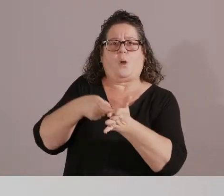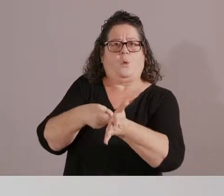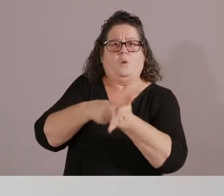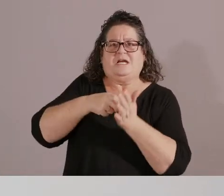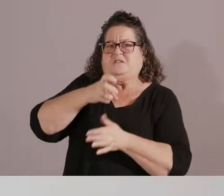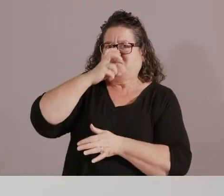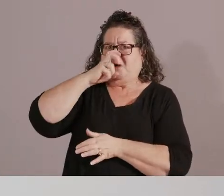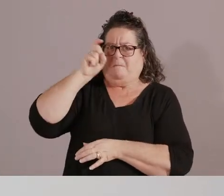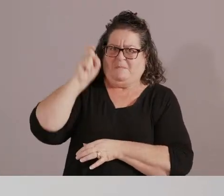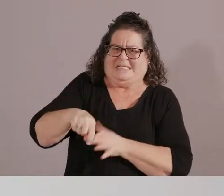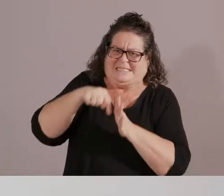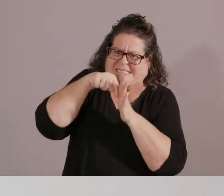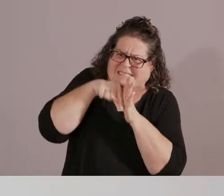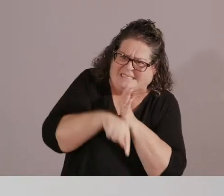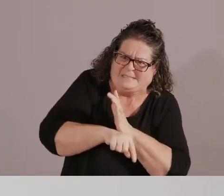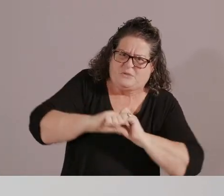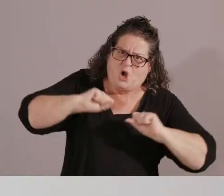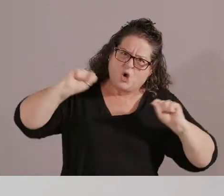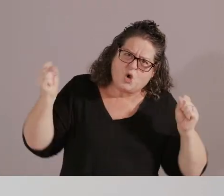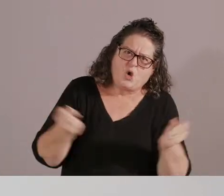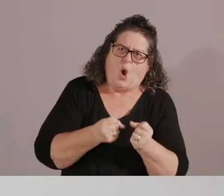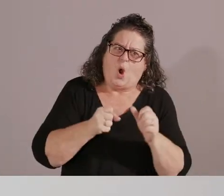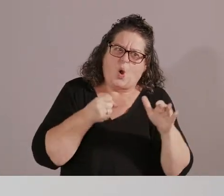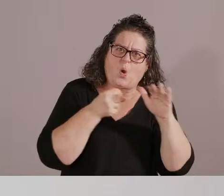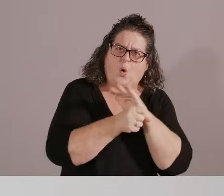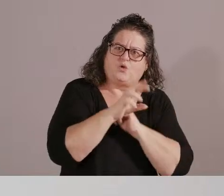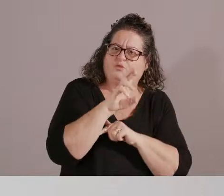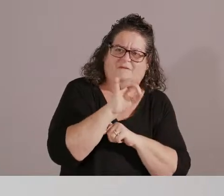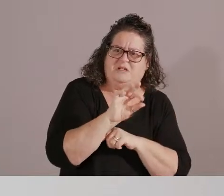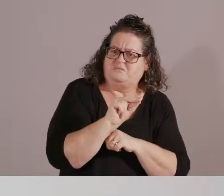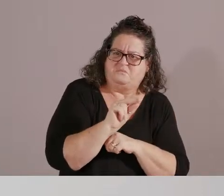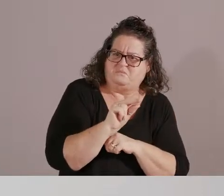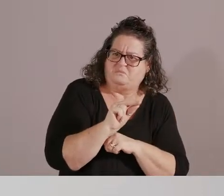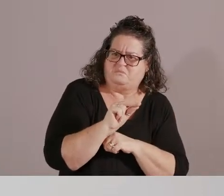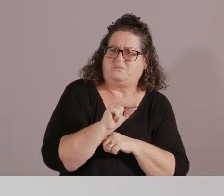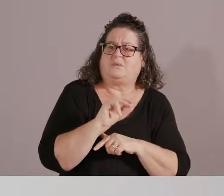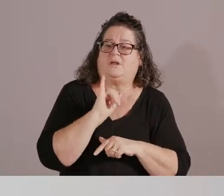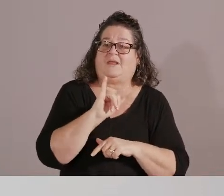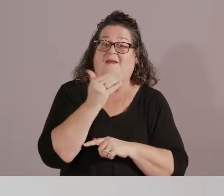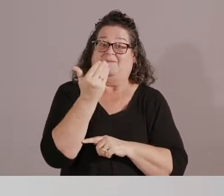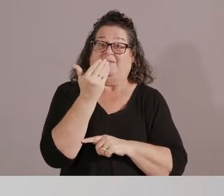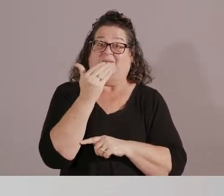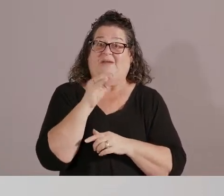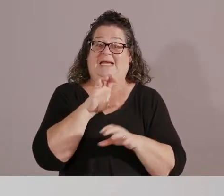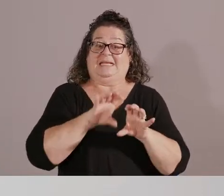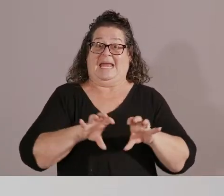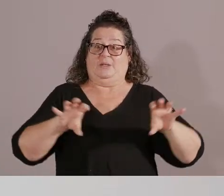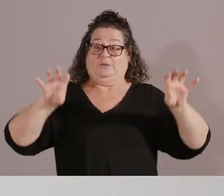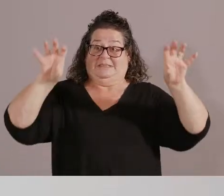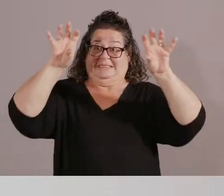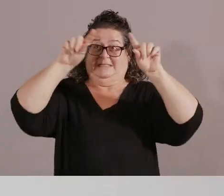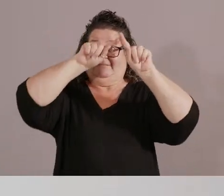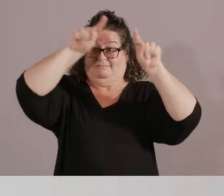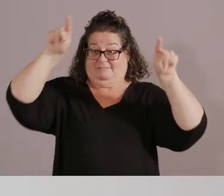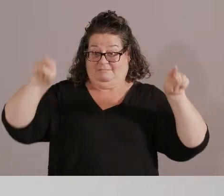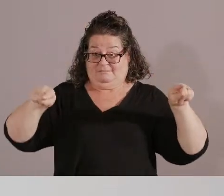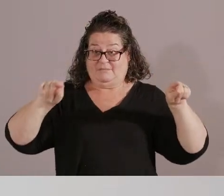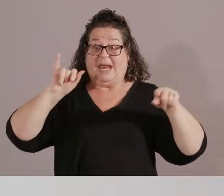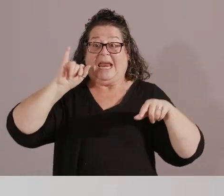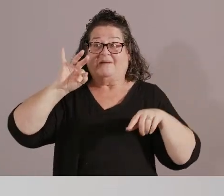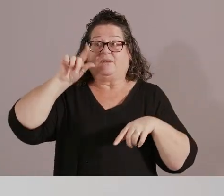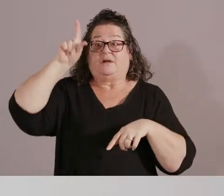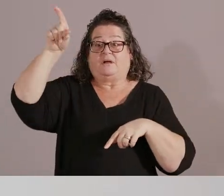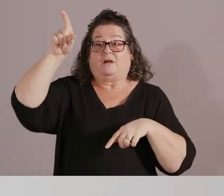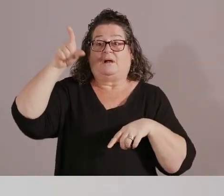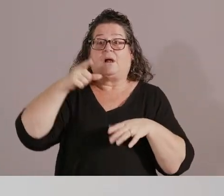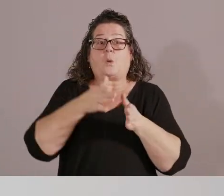15 counties, unless they've asked for a very, very special one-time Pfizer allocation, have requested to only get